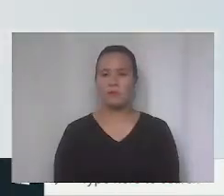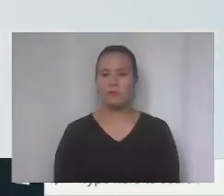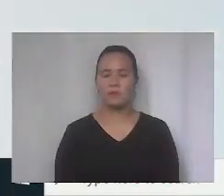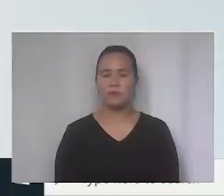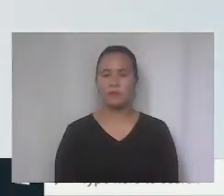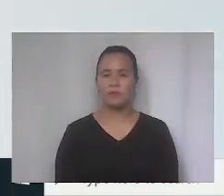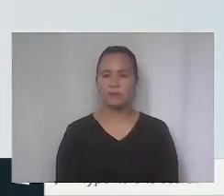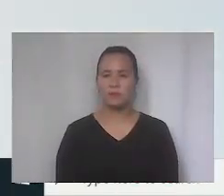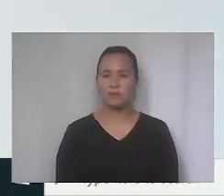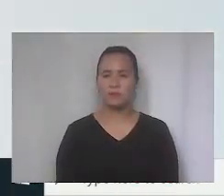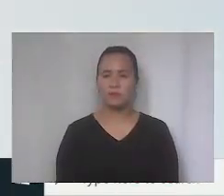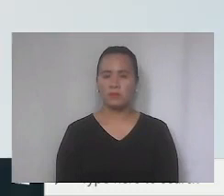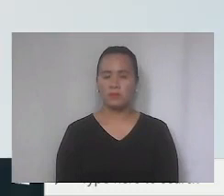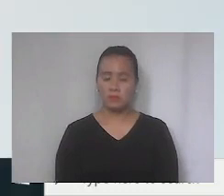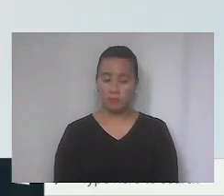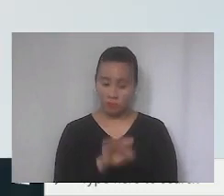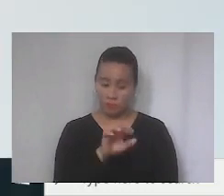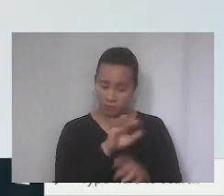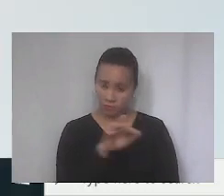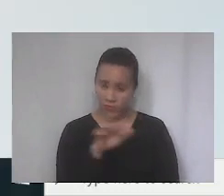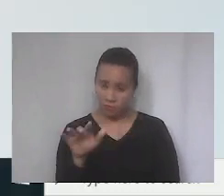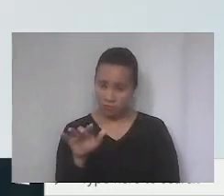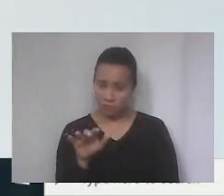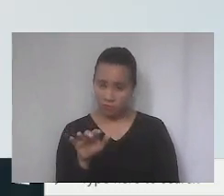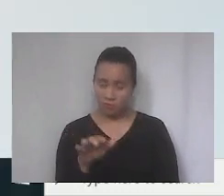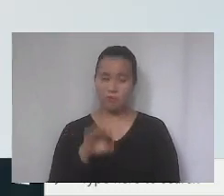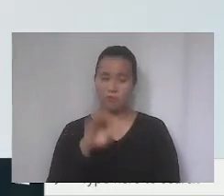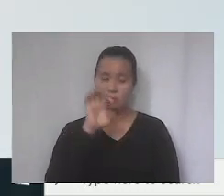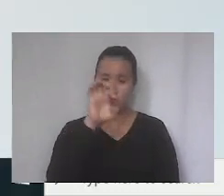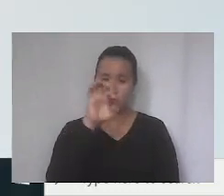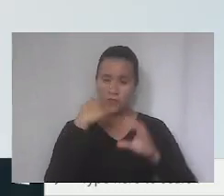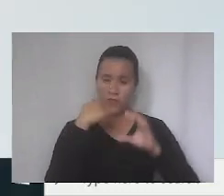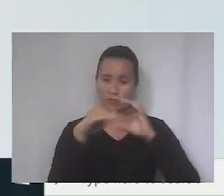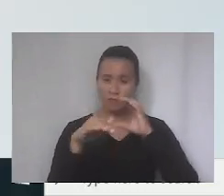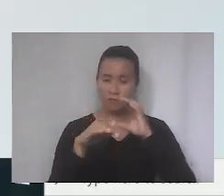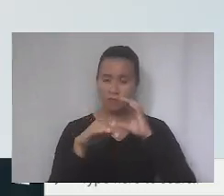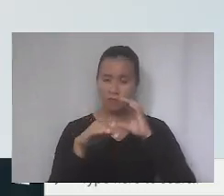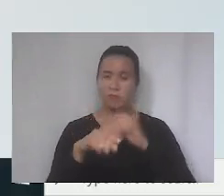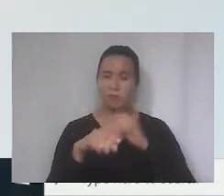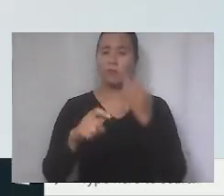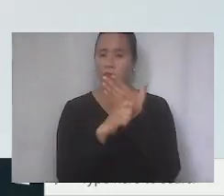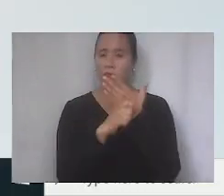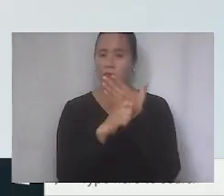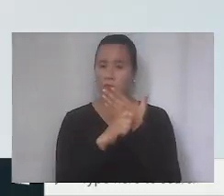I-type natin ang ating email and then ang temporary password.